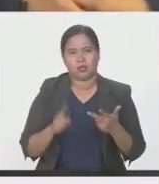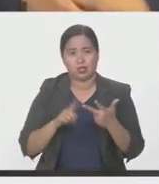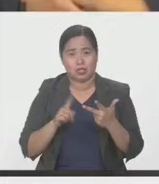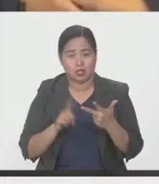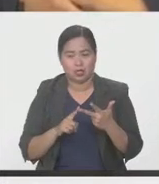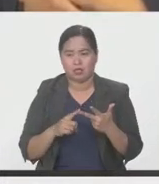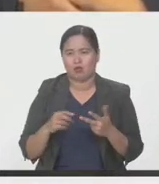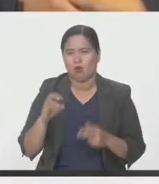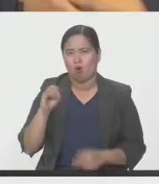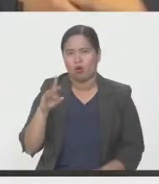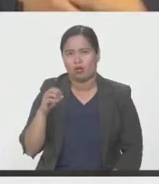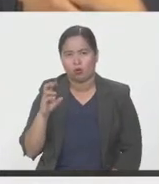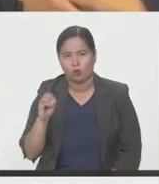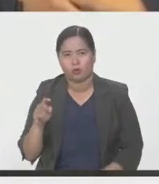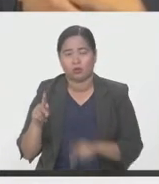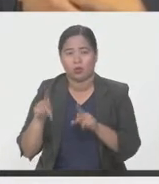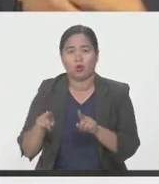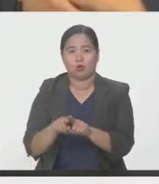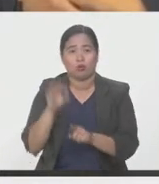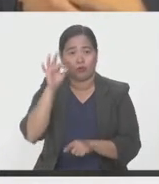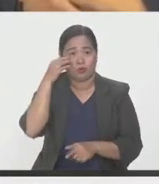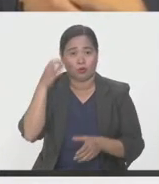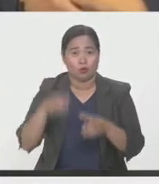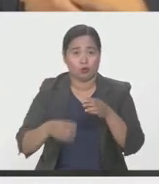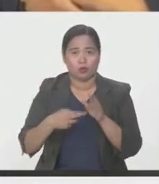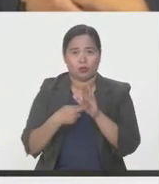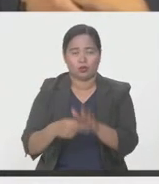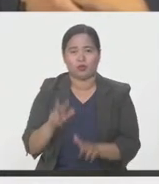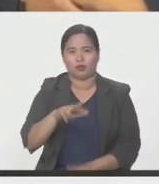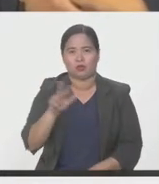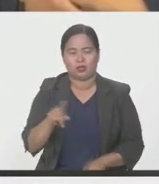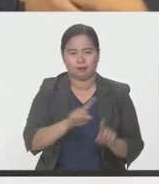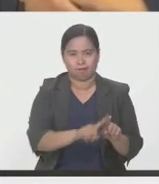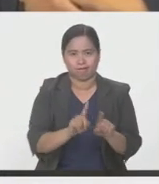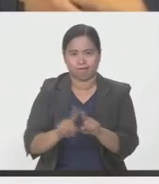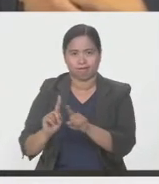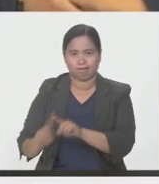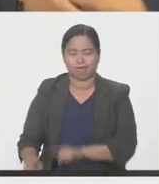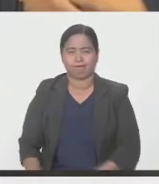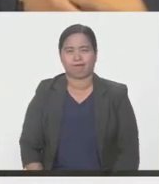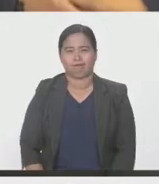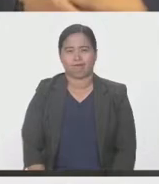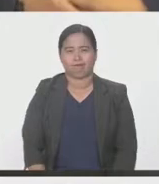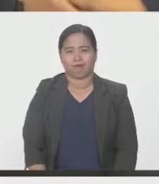Oregon passengers, and a federal court case representing 33 passengers.